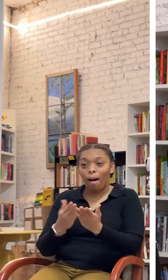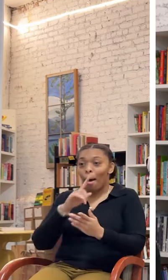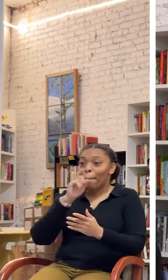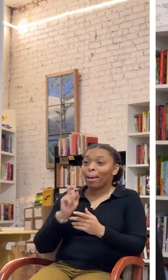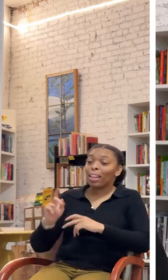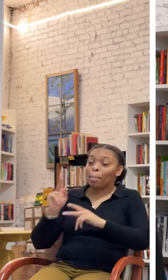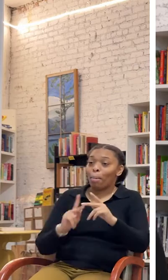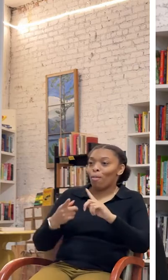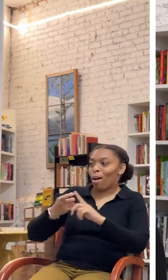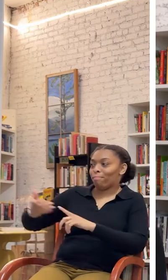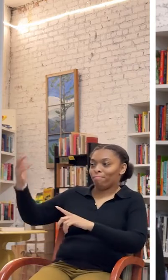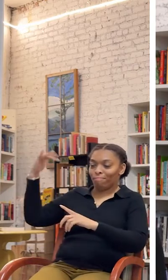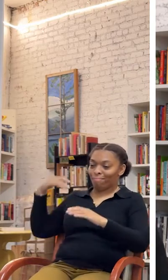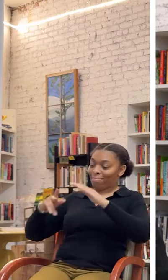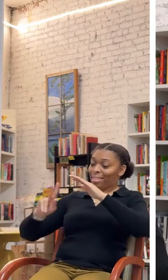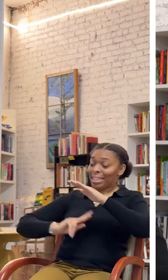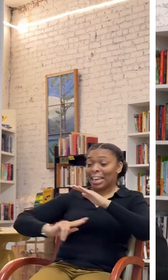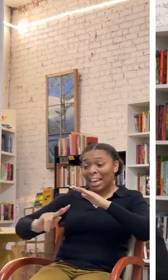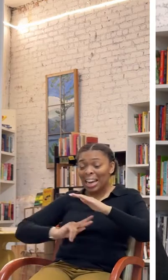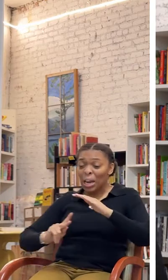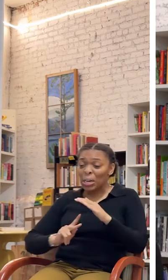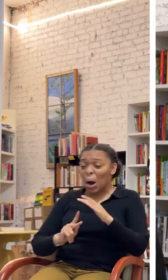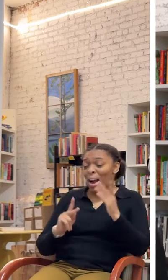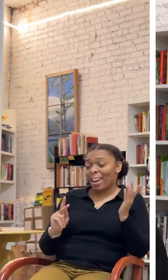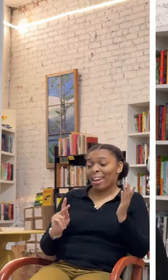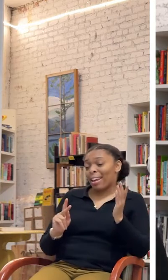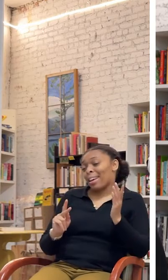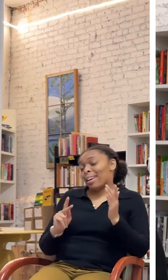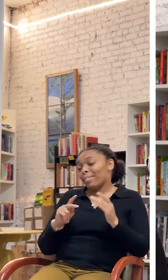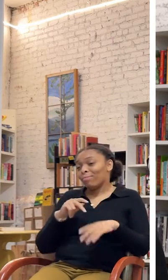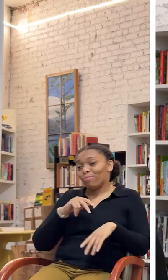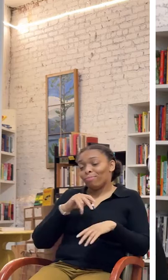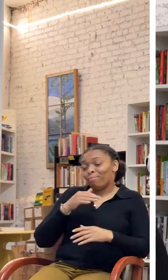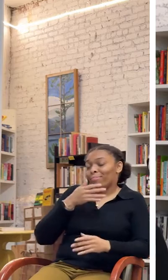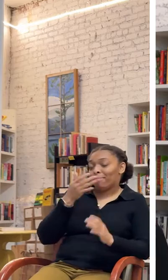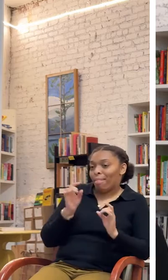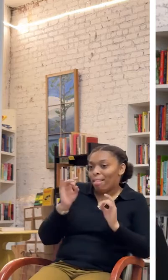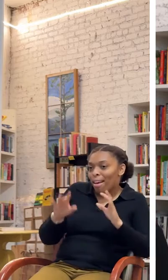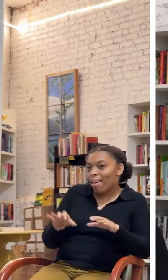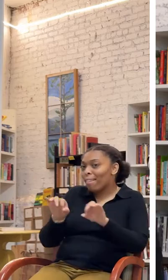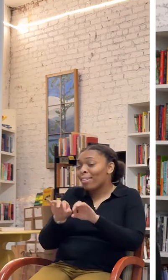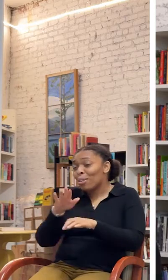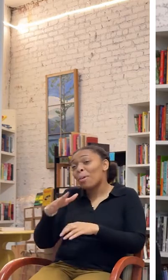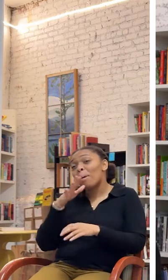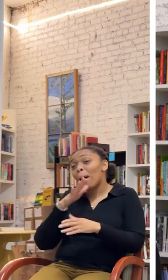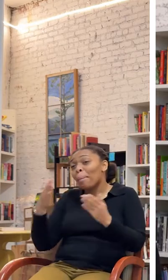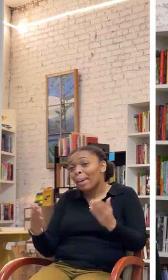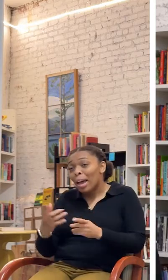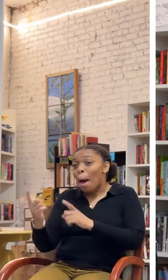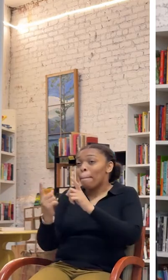from kindergarten, smelly little feet, right? We have your mom is here, people that you